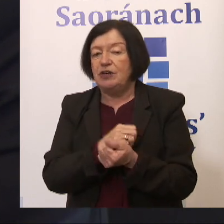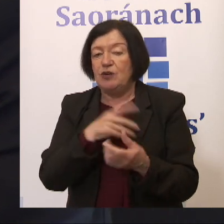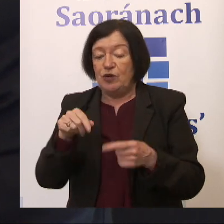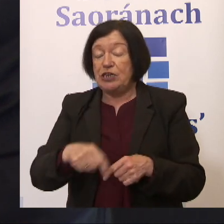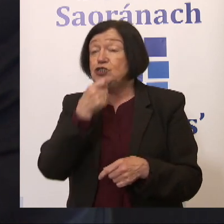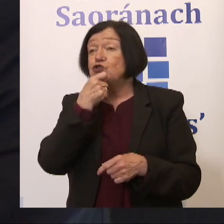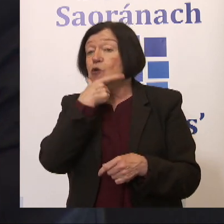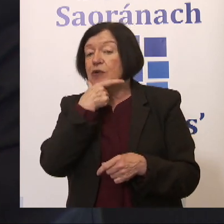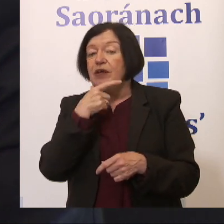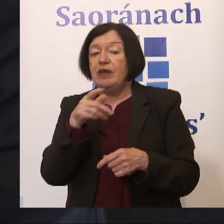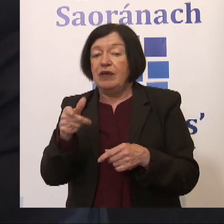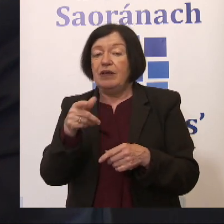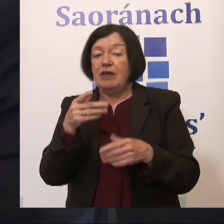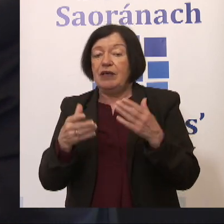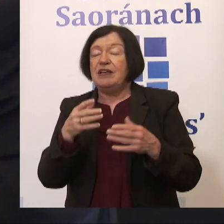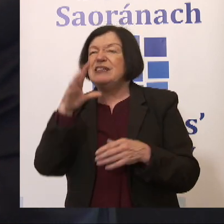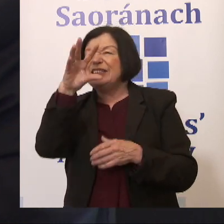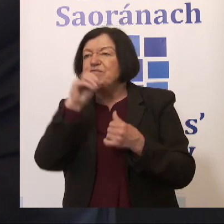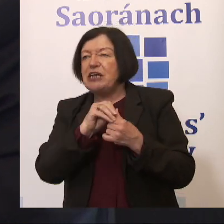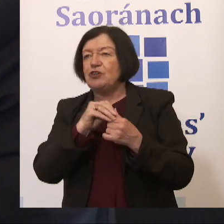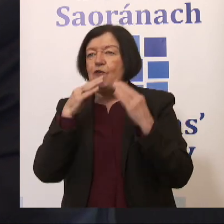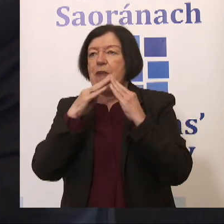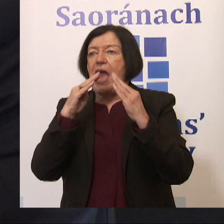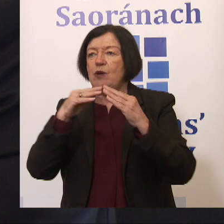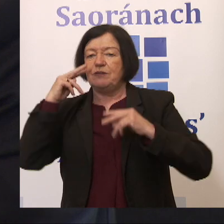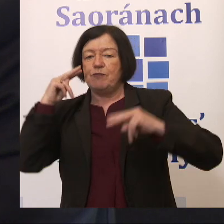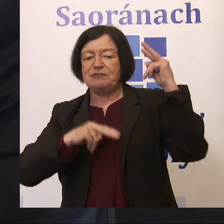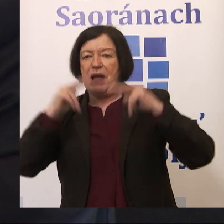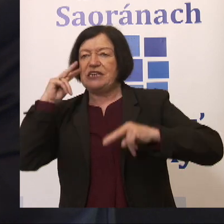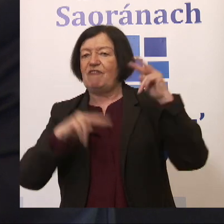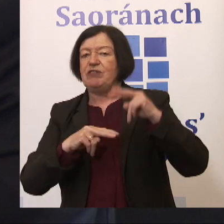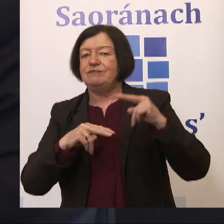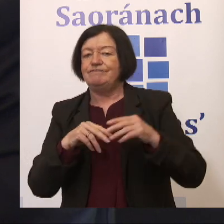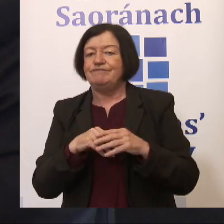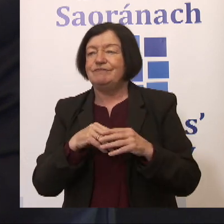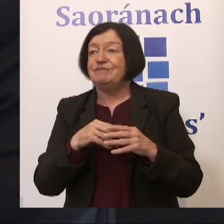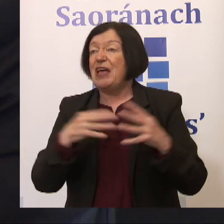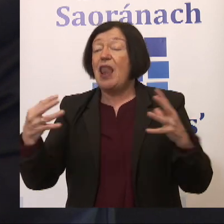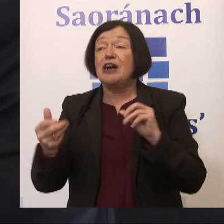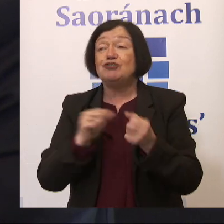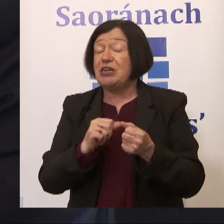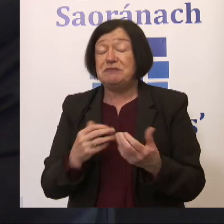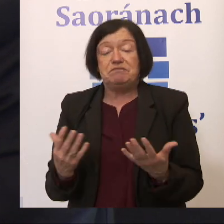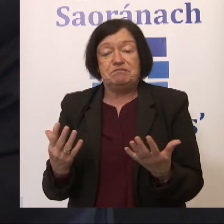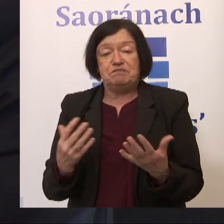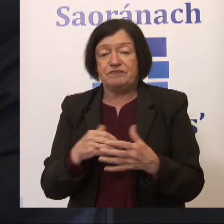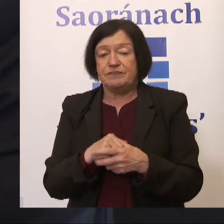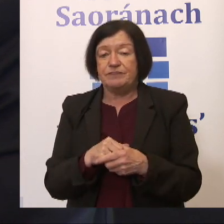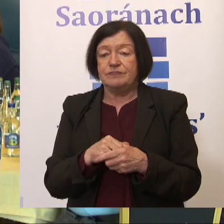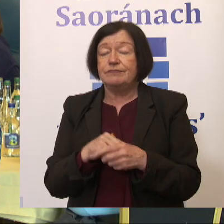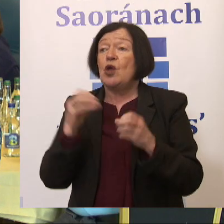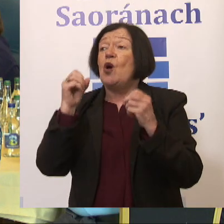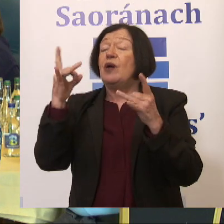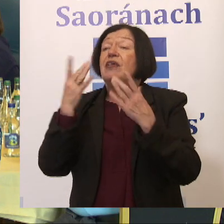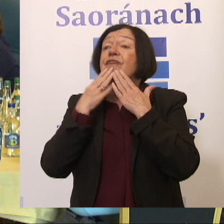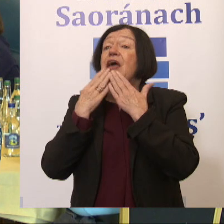Dublin strictly from a housing perspective to that great degree. Okay,